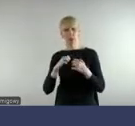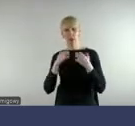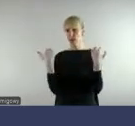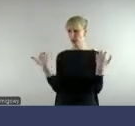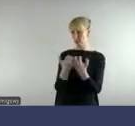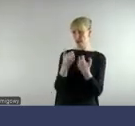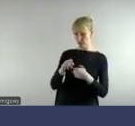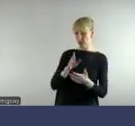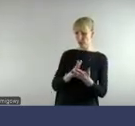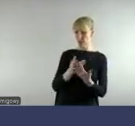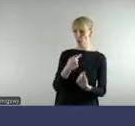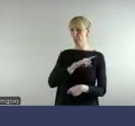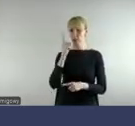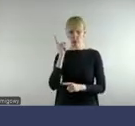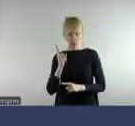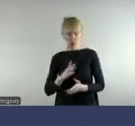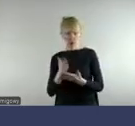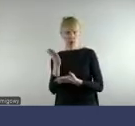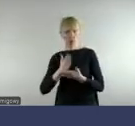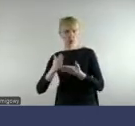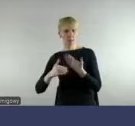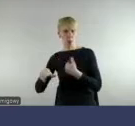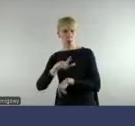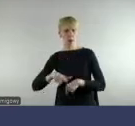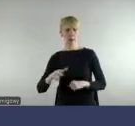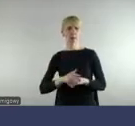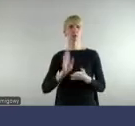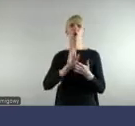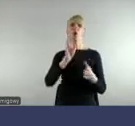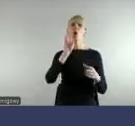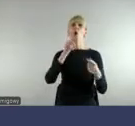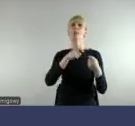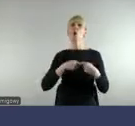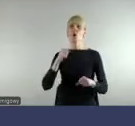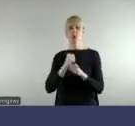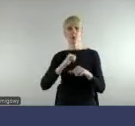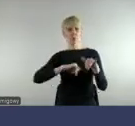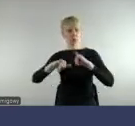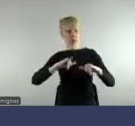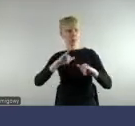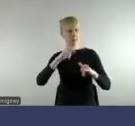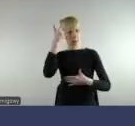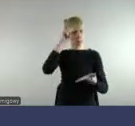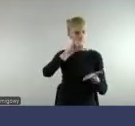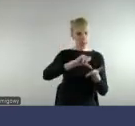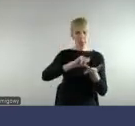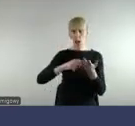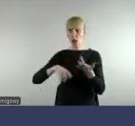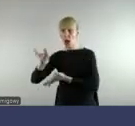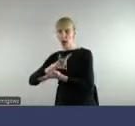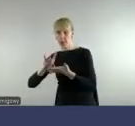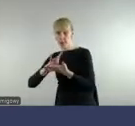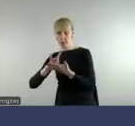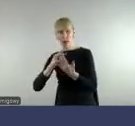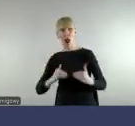important connection between the central authorities and the municipalities on the local level of public